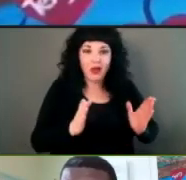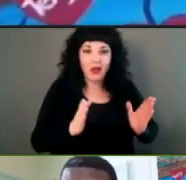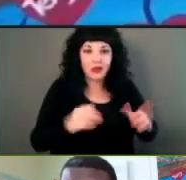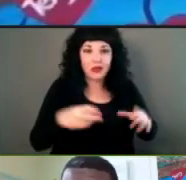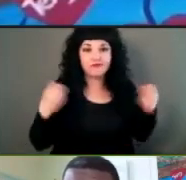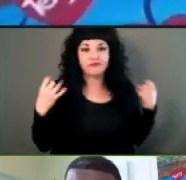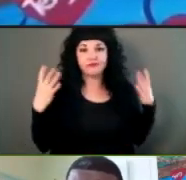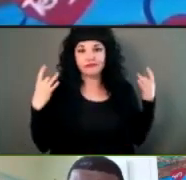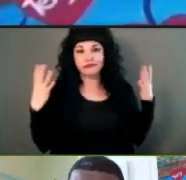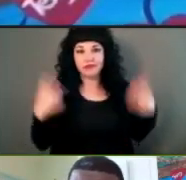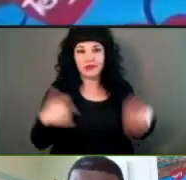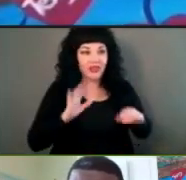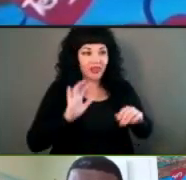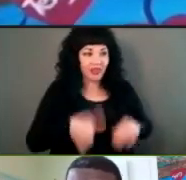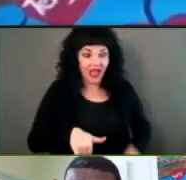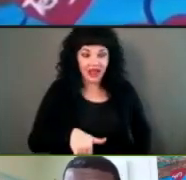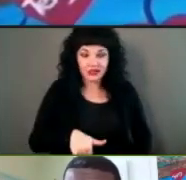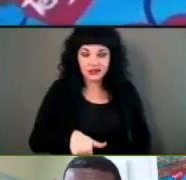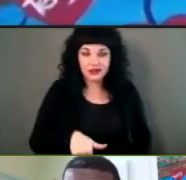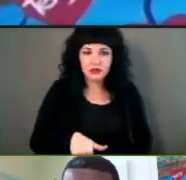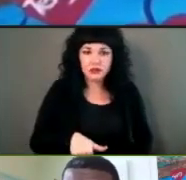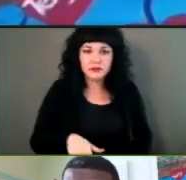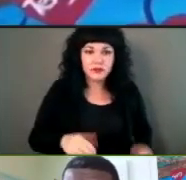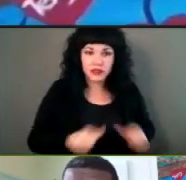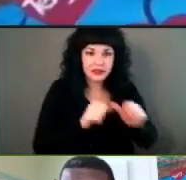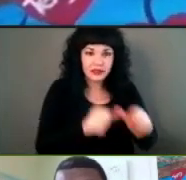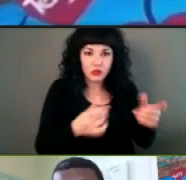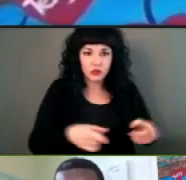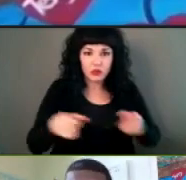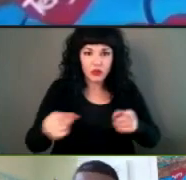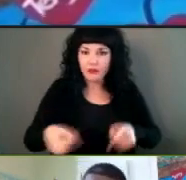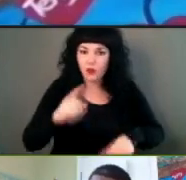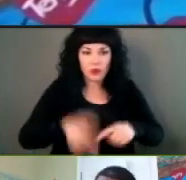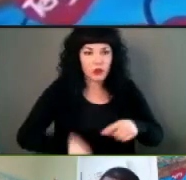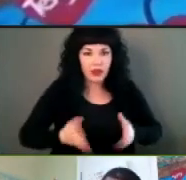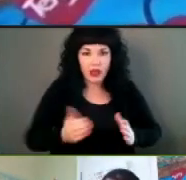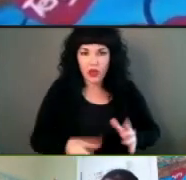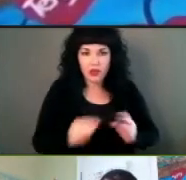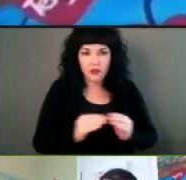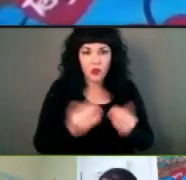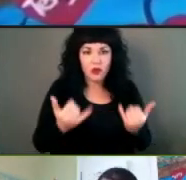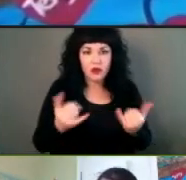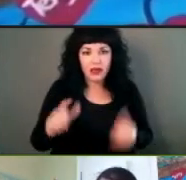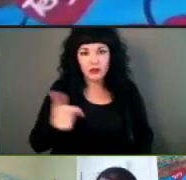to be silent anymore. I now pass it over to Chandra.